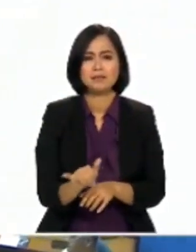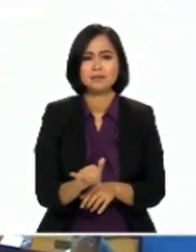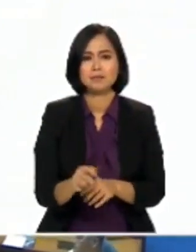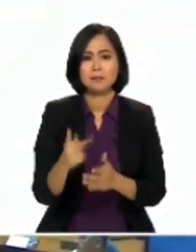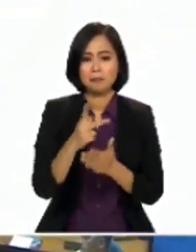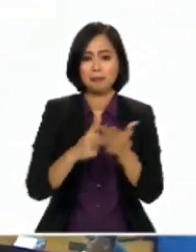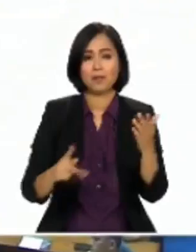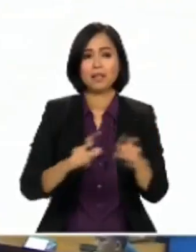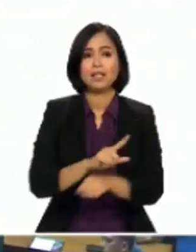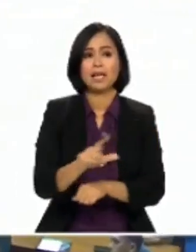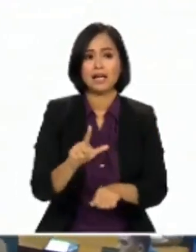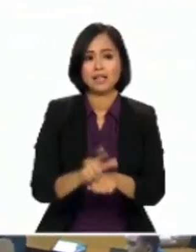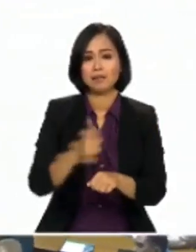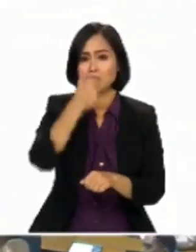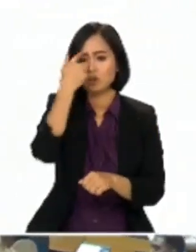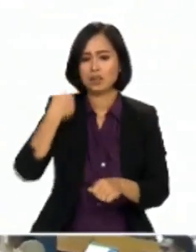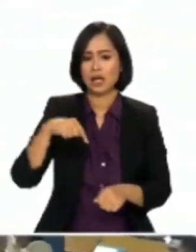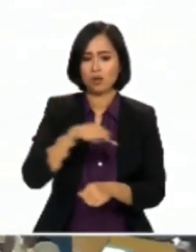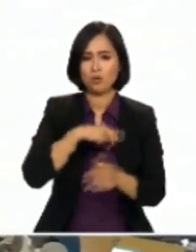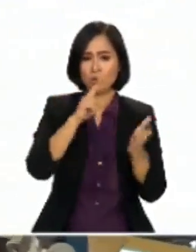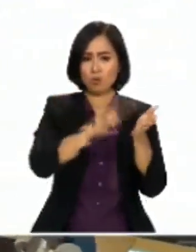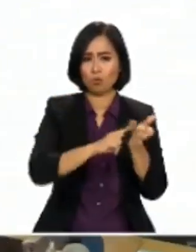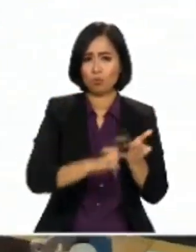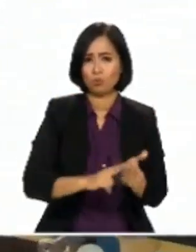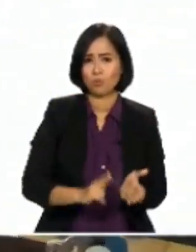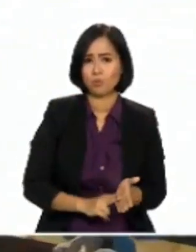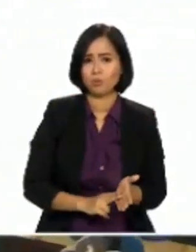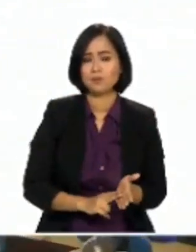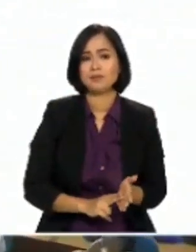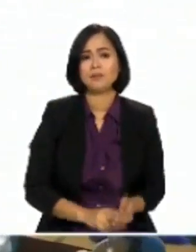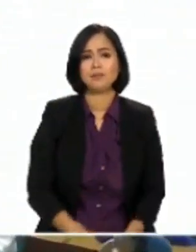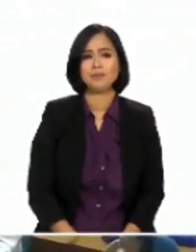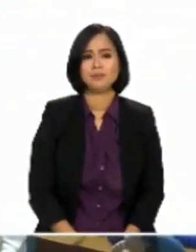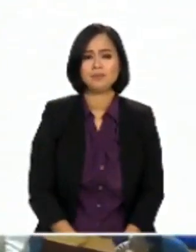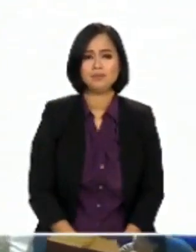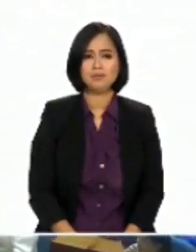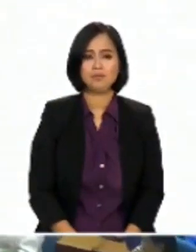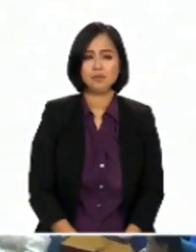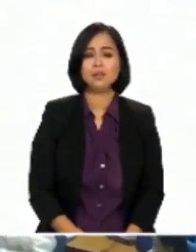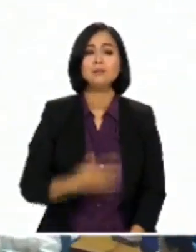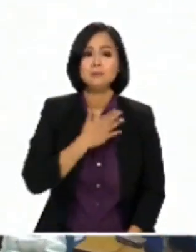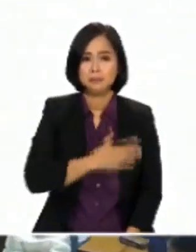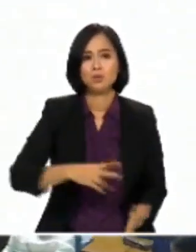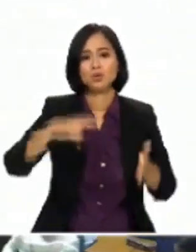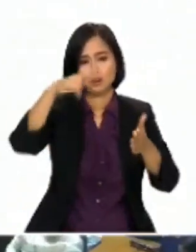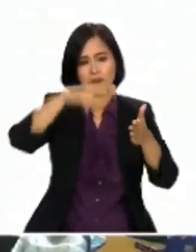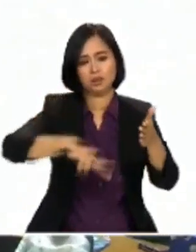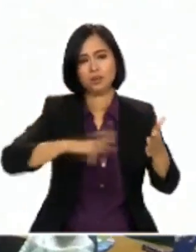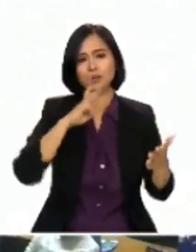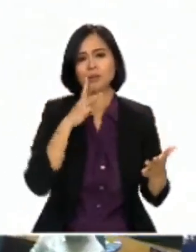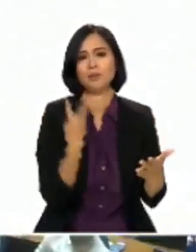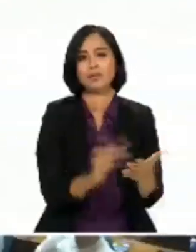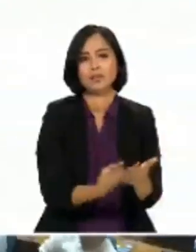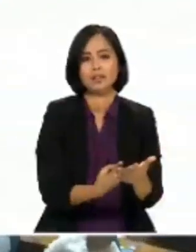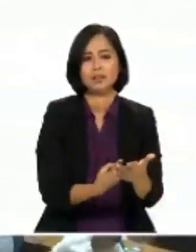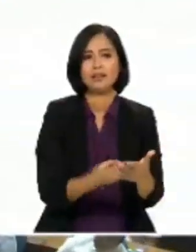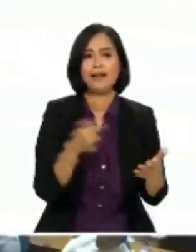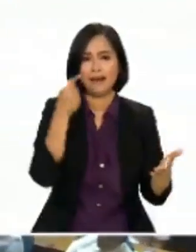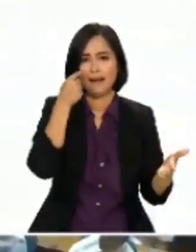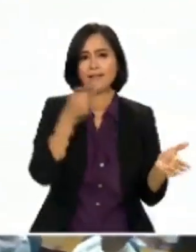land because we are a signatory. Dito kung basahin lang ninyo yan ng husto, it is